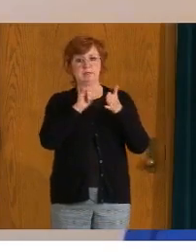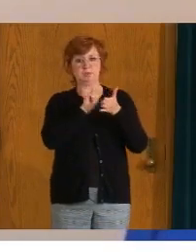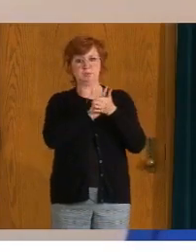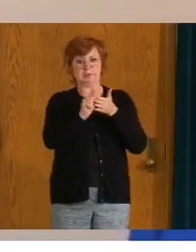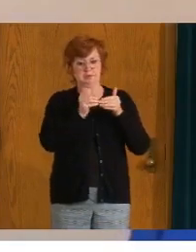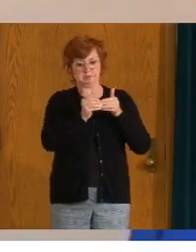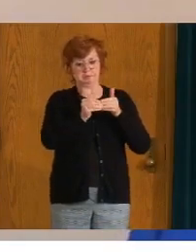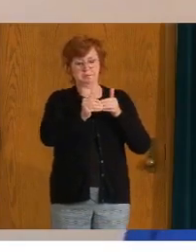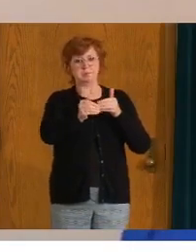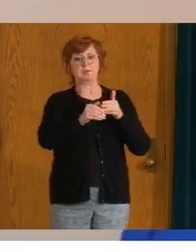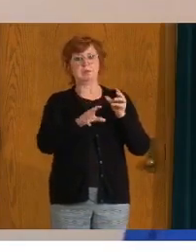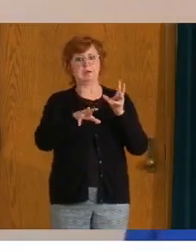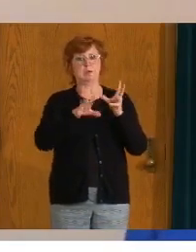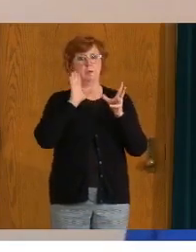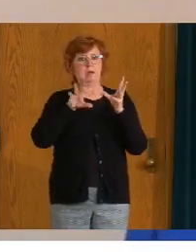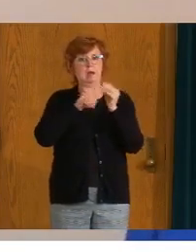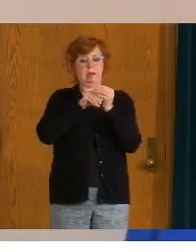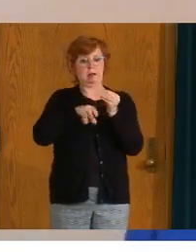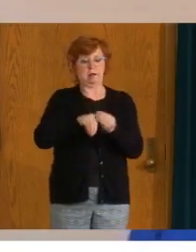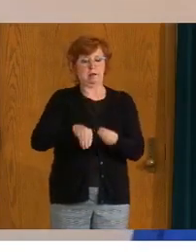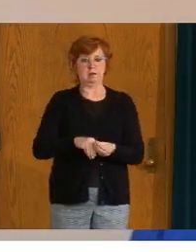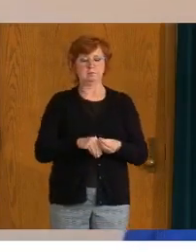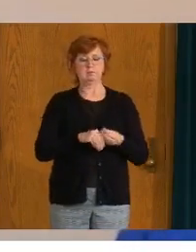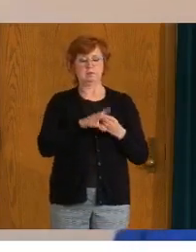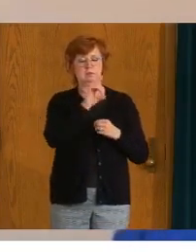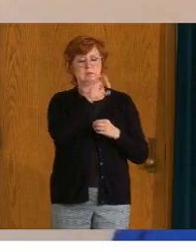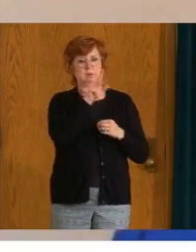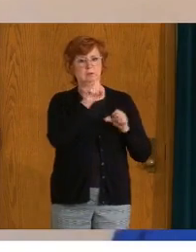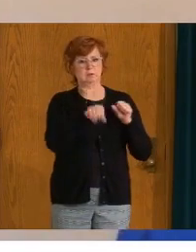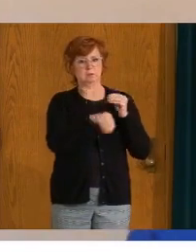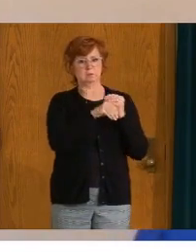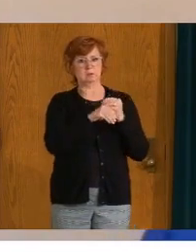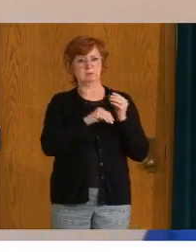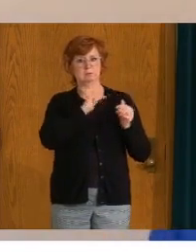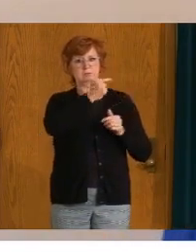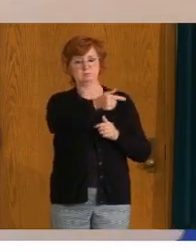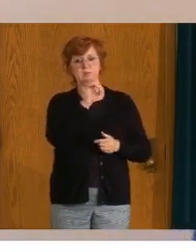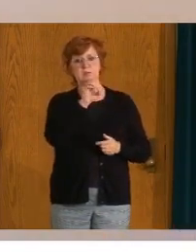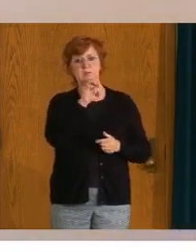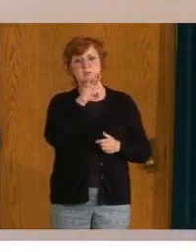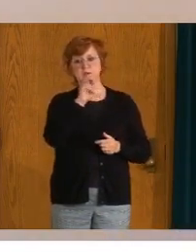of examples of what's happening, but Derek can certainly expand on that. Go ahead, Derek.